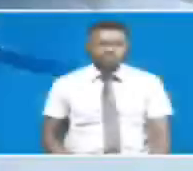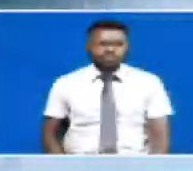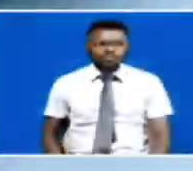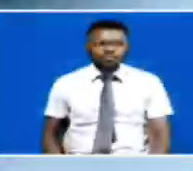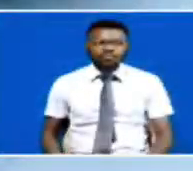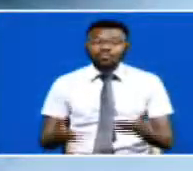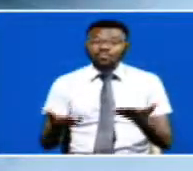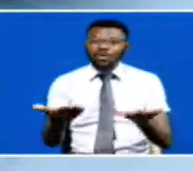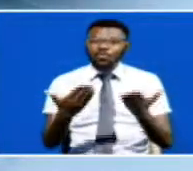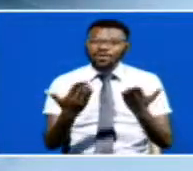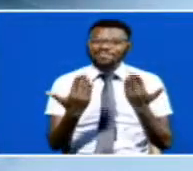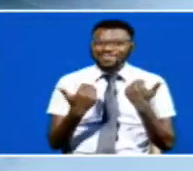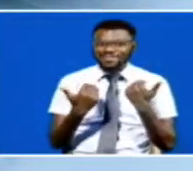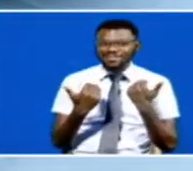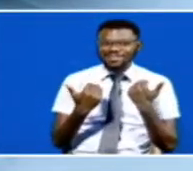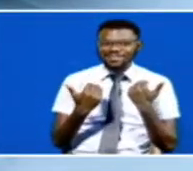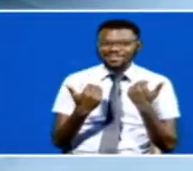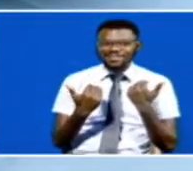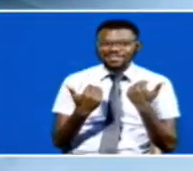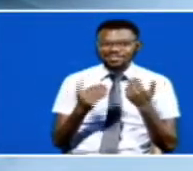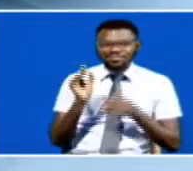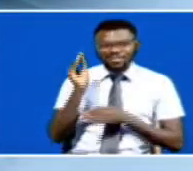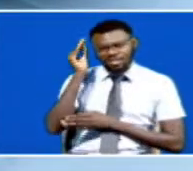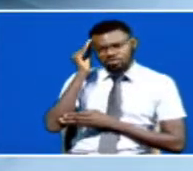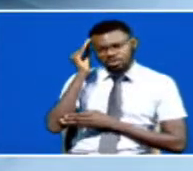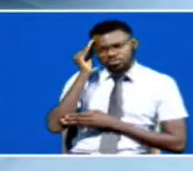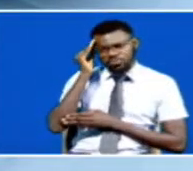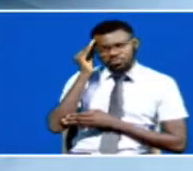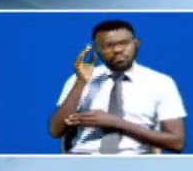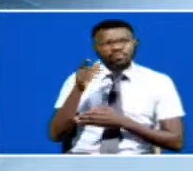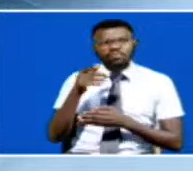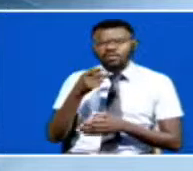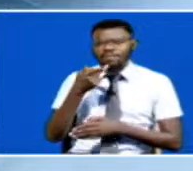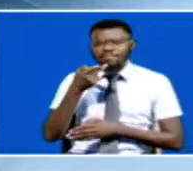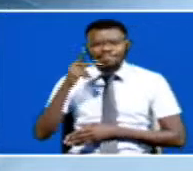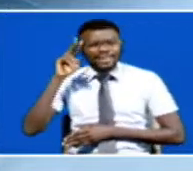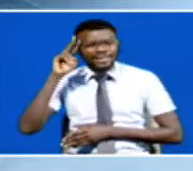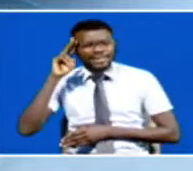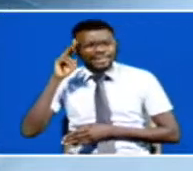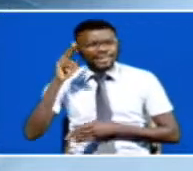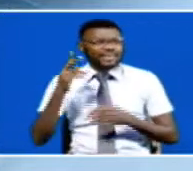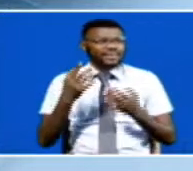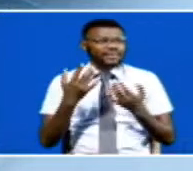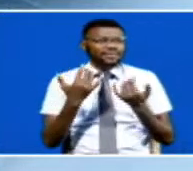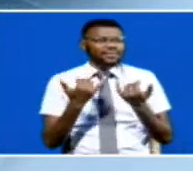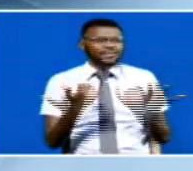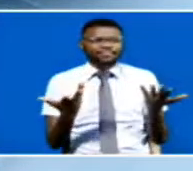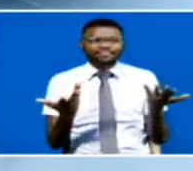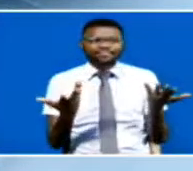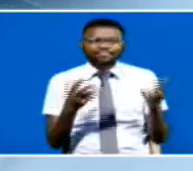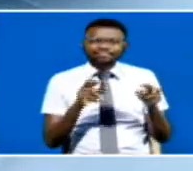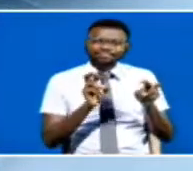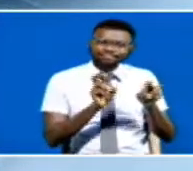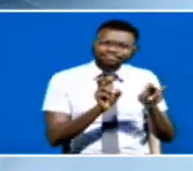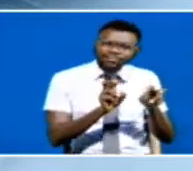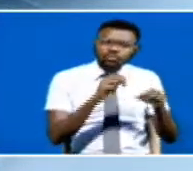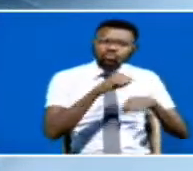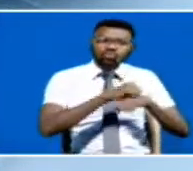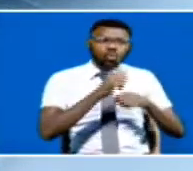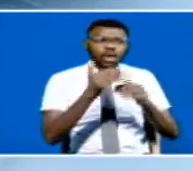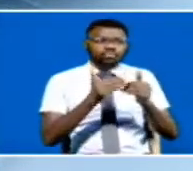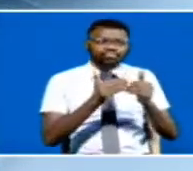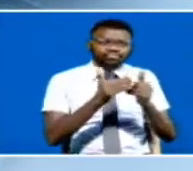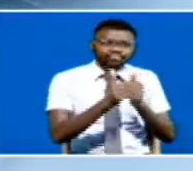And welcome back. Now let's talk about matters of education, where parents are glaring at the unprecedented resumption of learning in primary